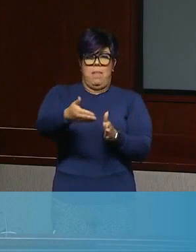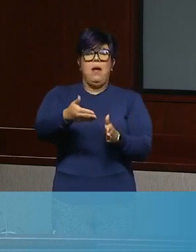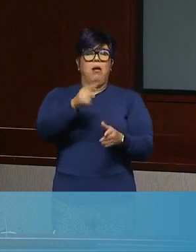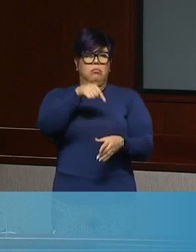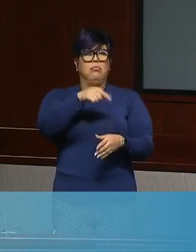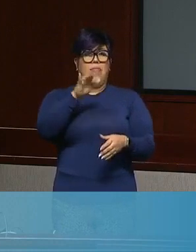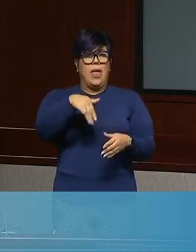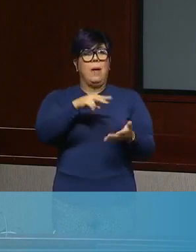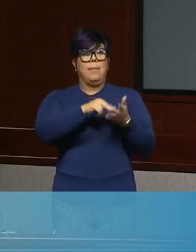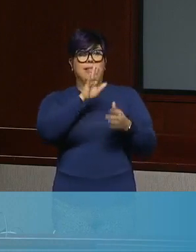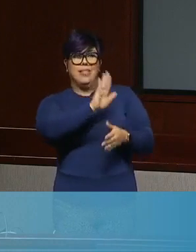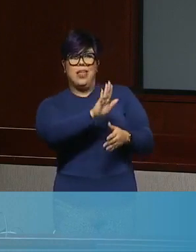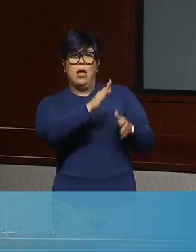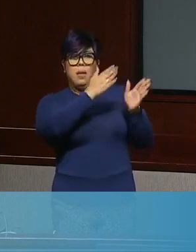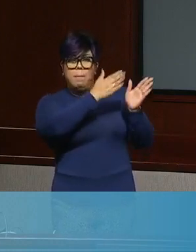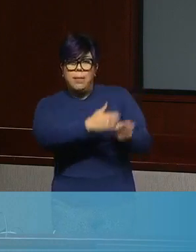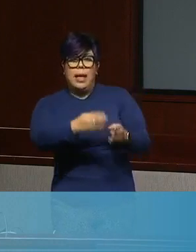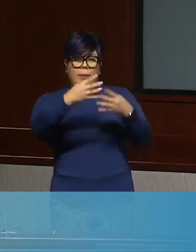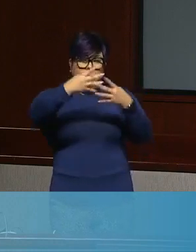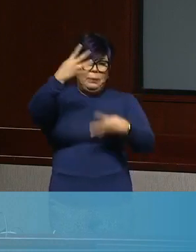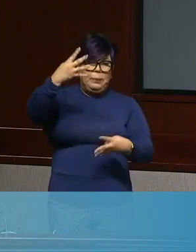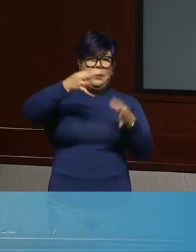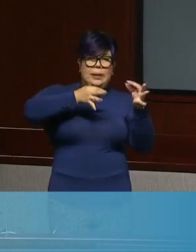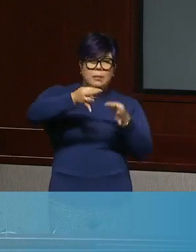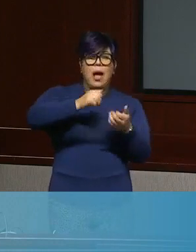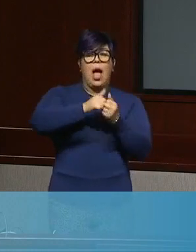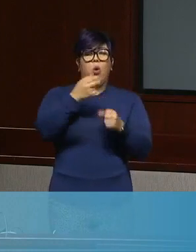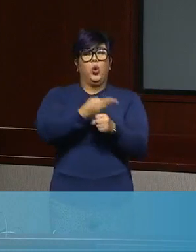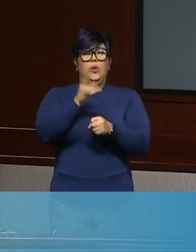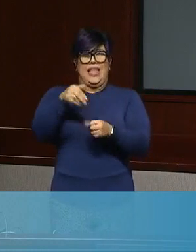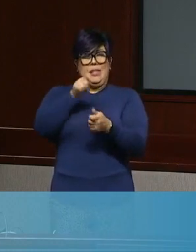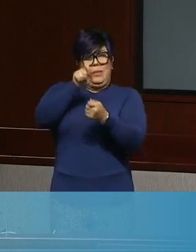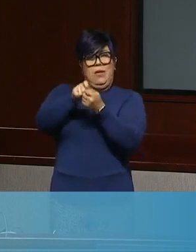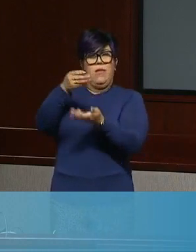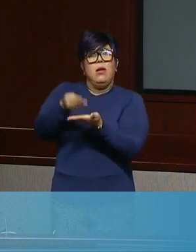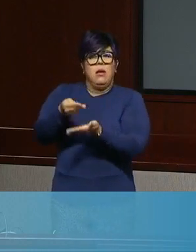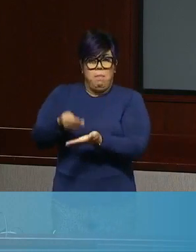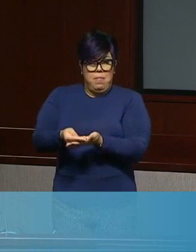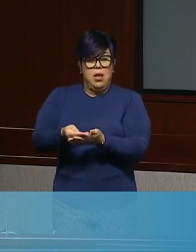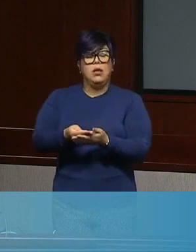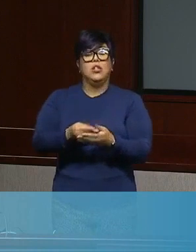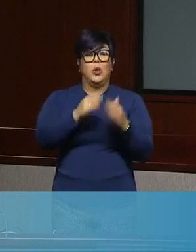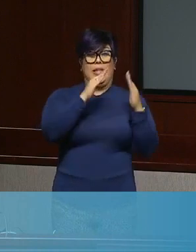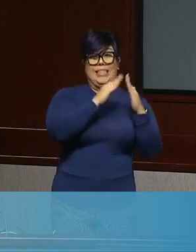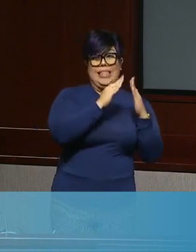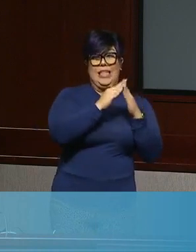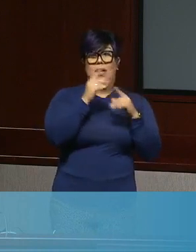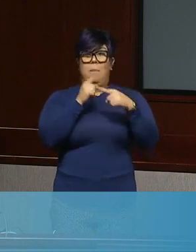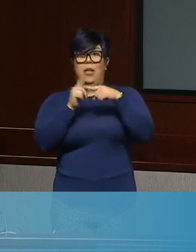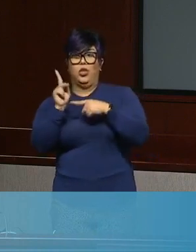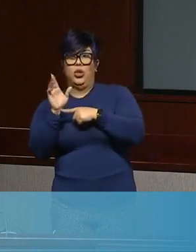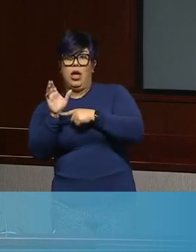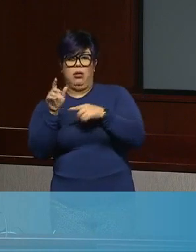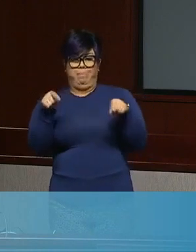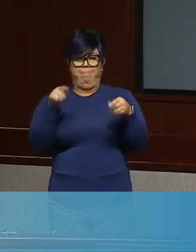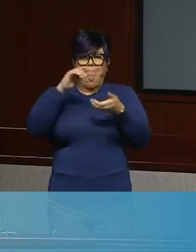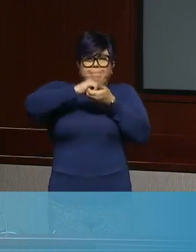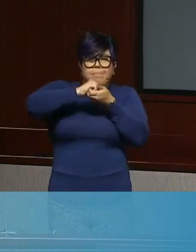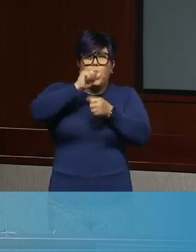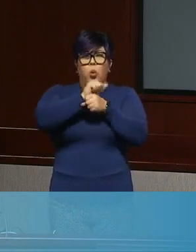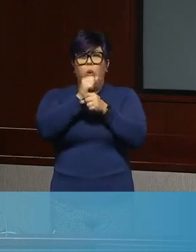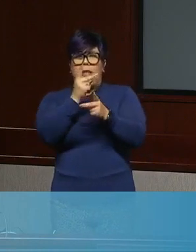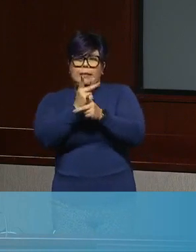outlines their intended uses of this funding. City and county have been working closely together to